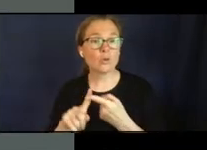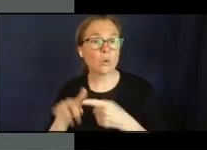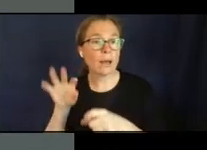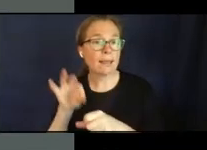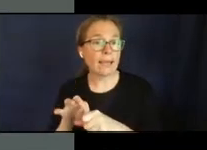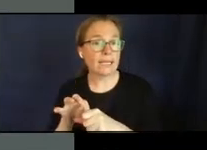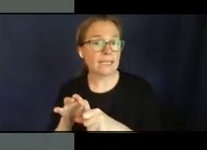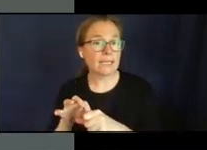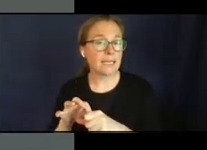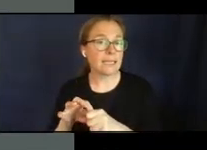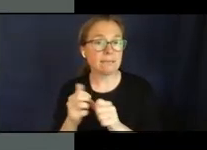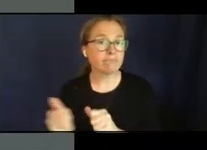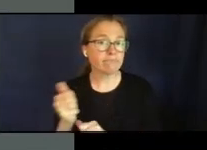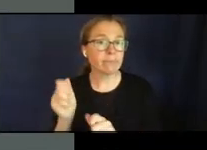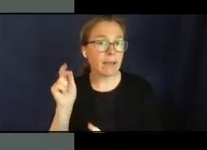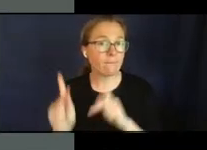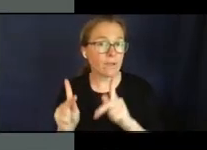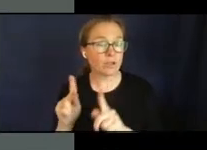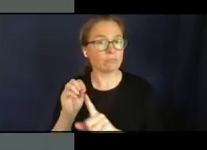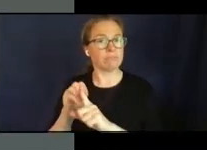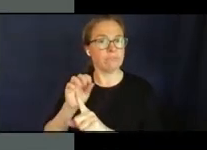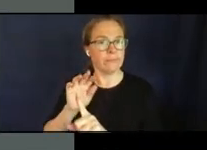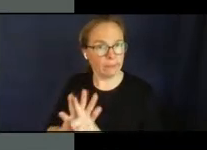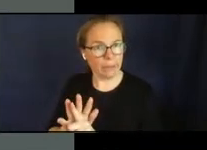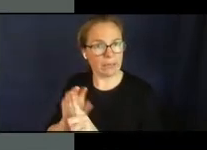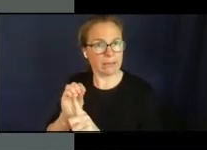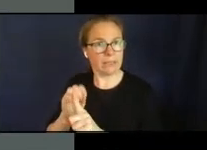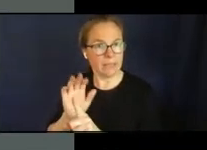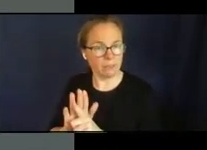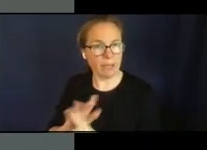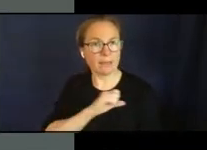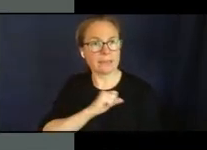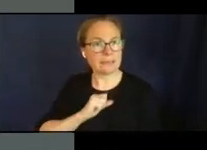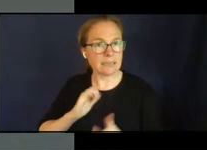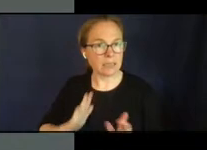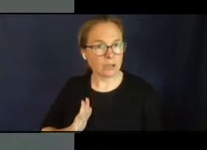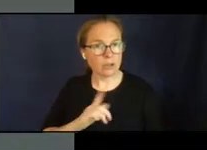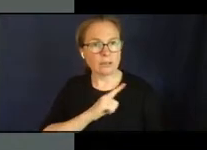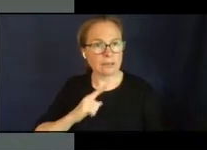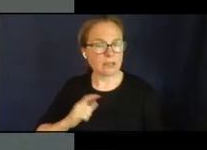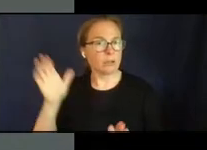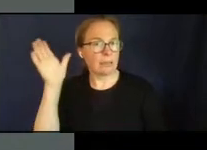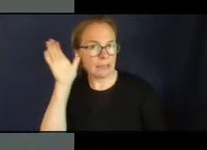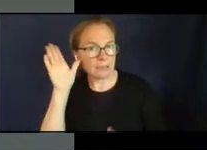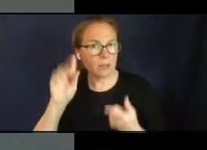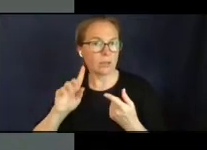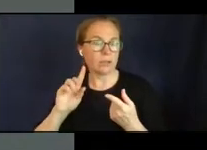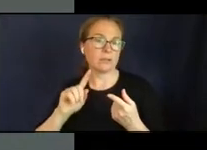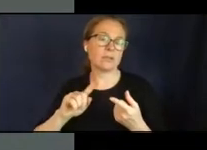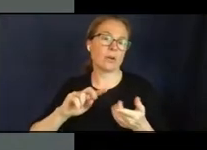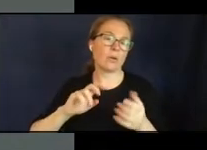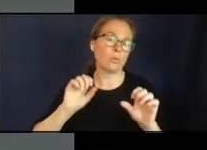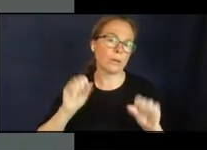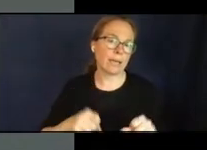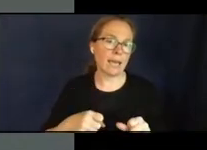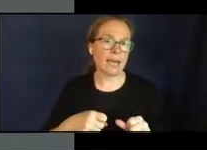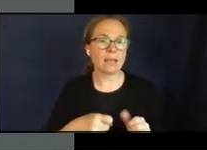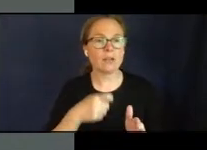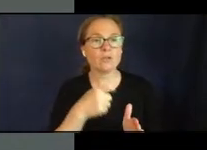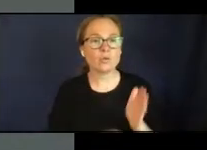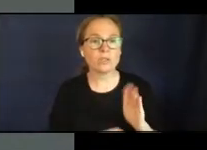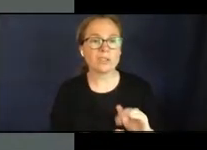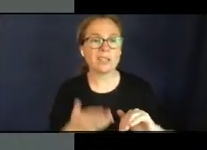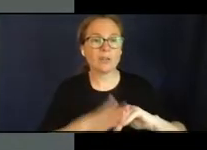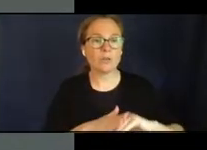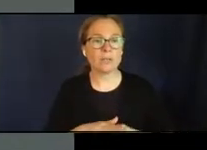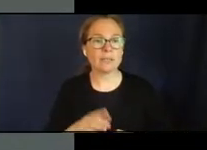believe, on students being listened to throughout Oregon. So we were able to keep the tuition increase at 2%. And when we thought we